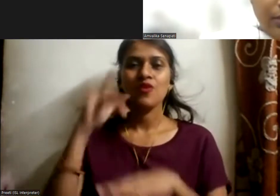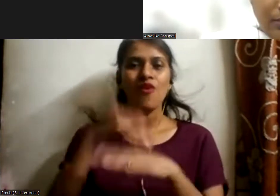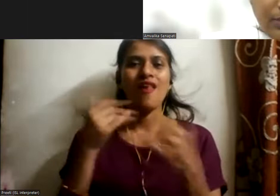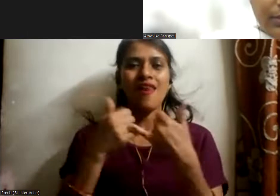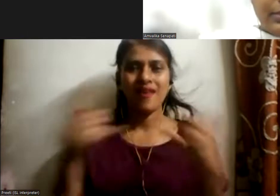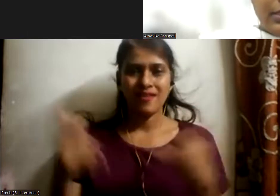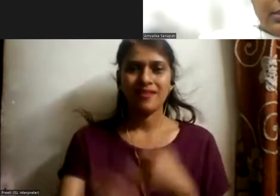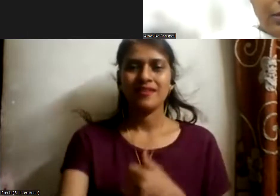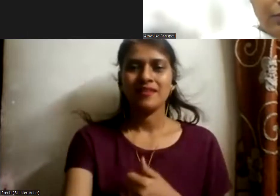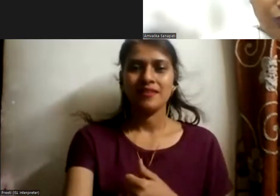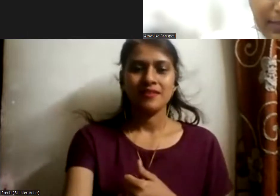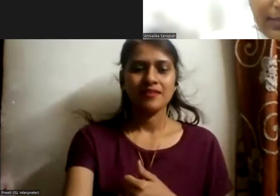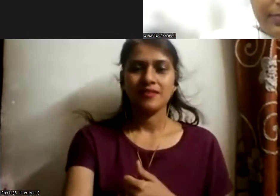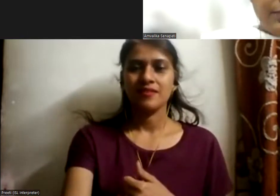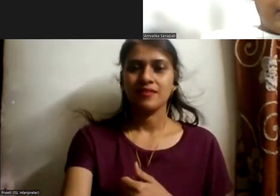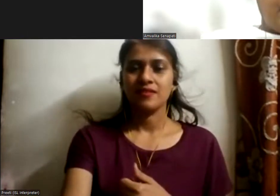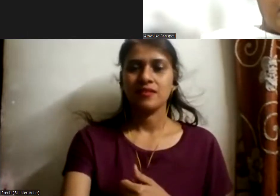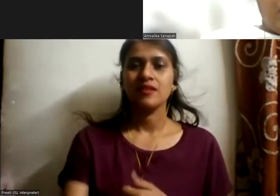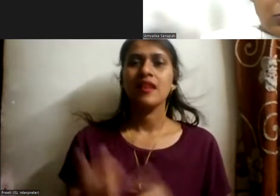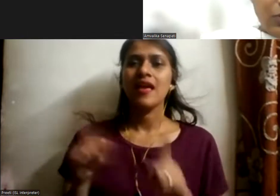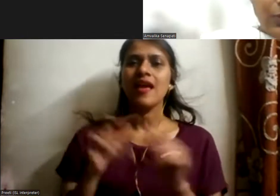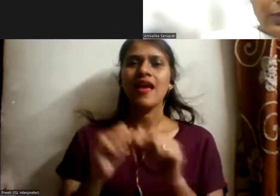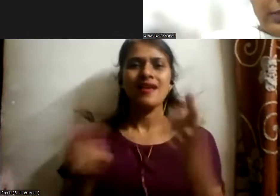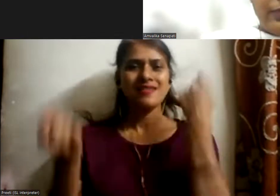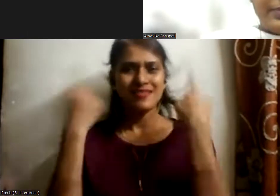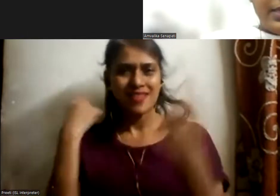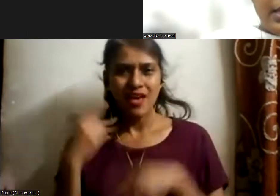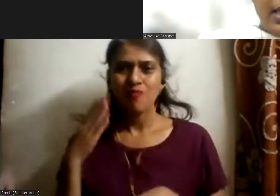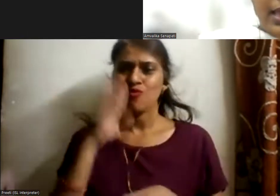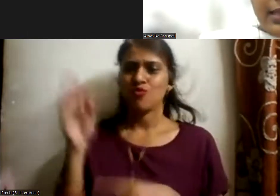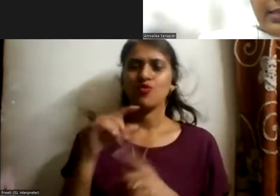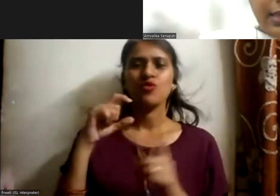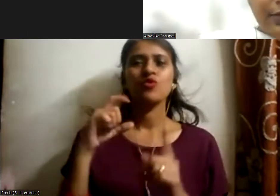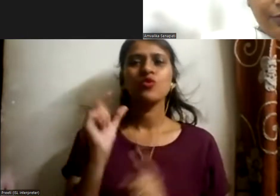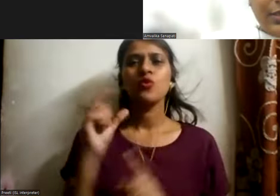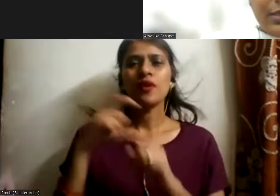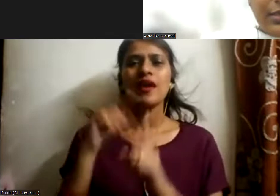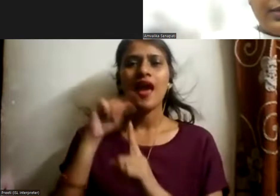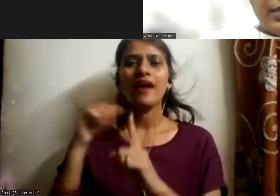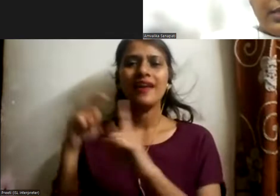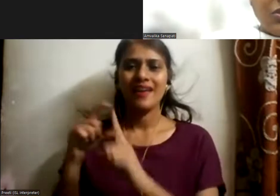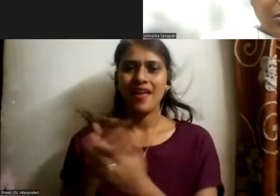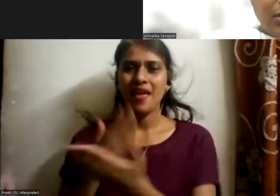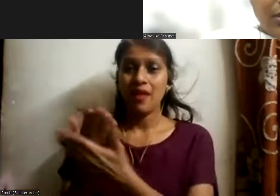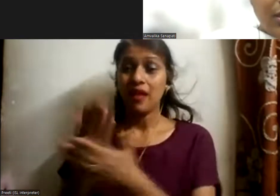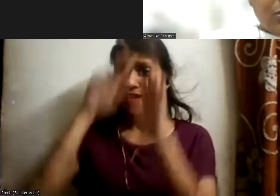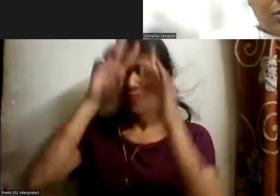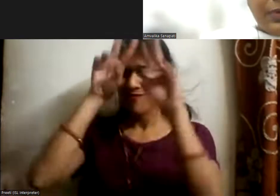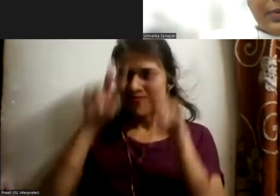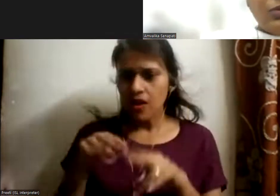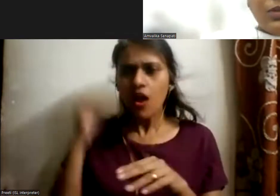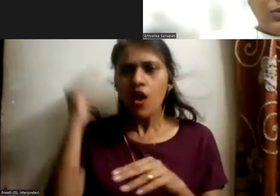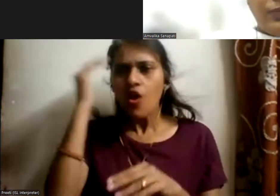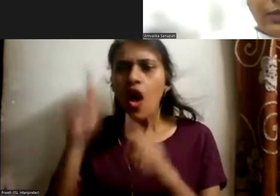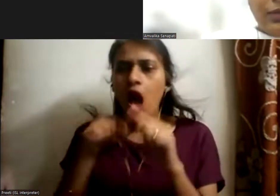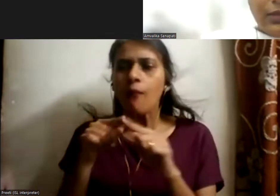with disability from Assam, say, for example, goes to the UDITI website and entire information is there in English. So the